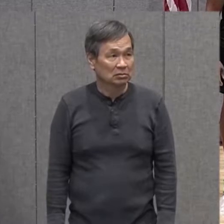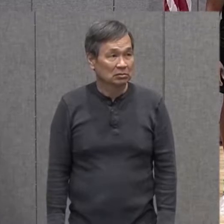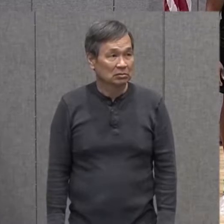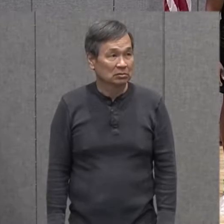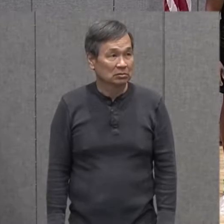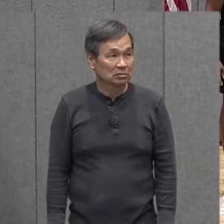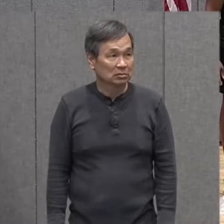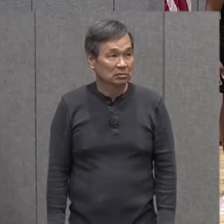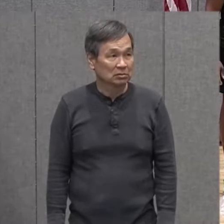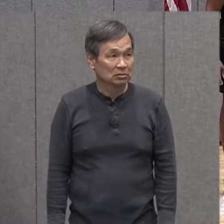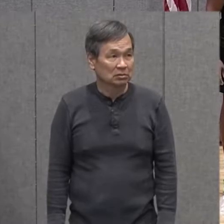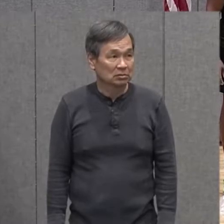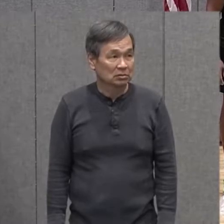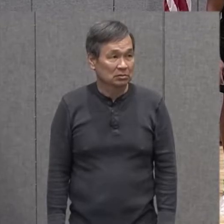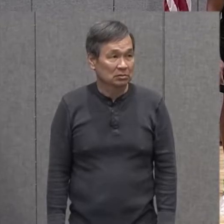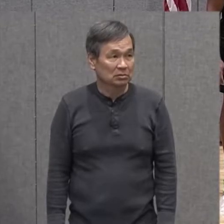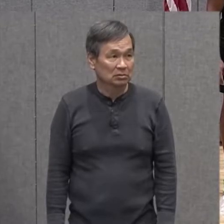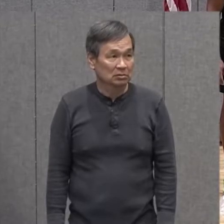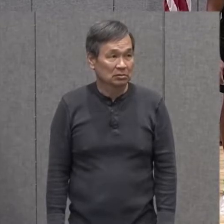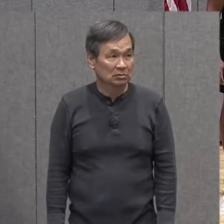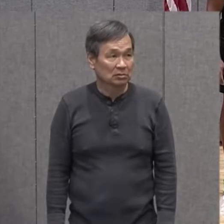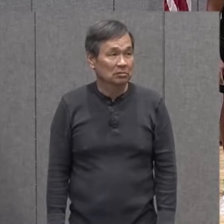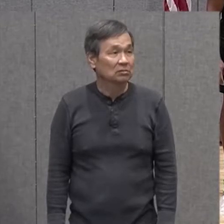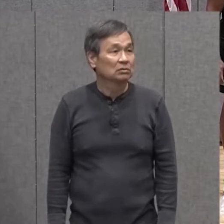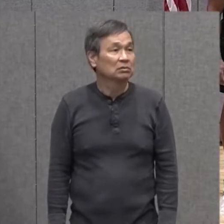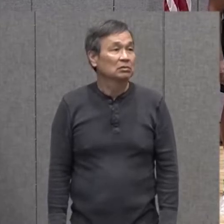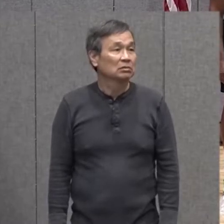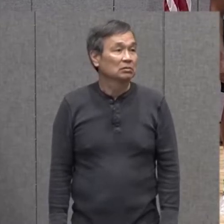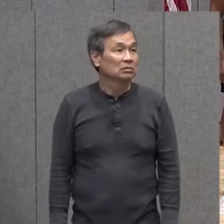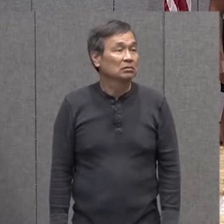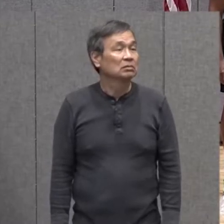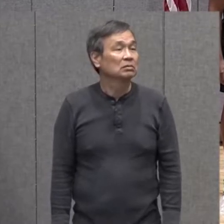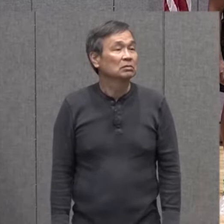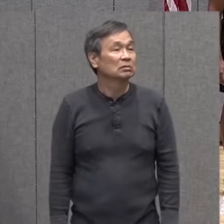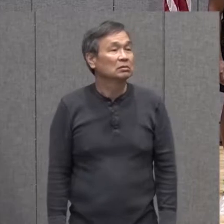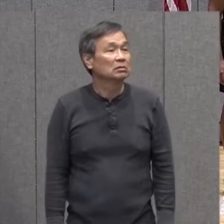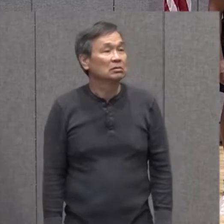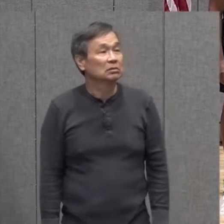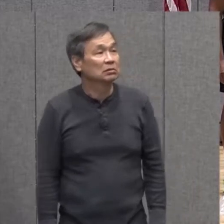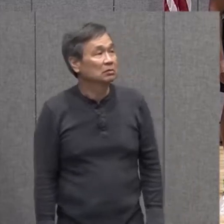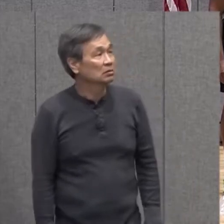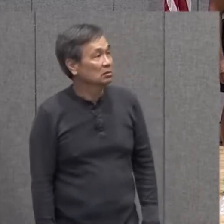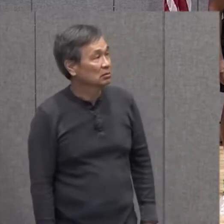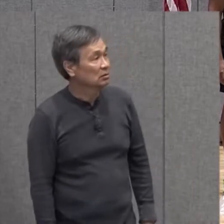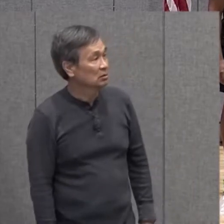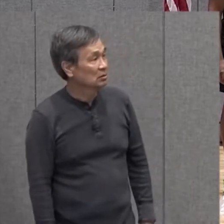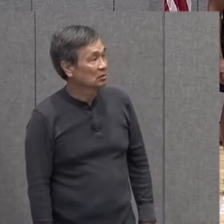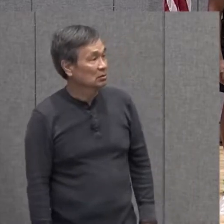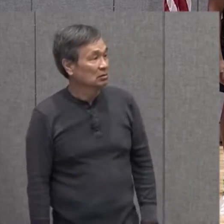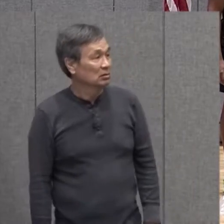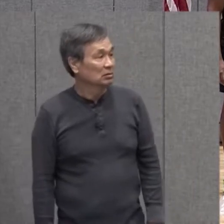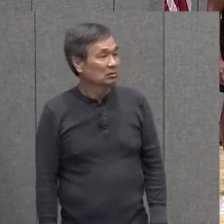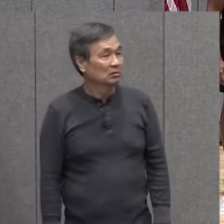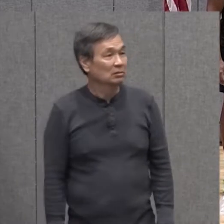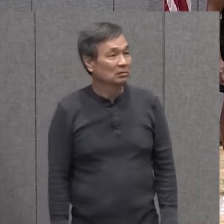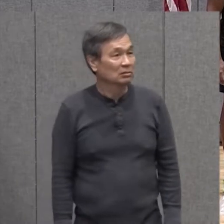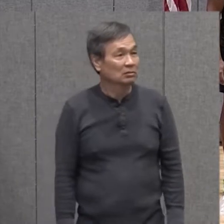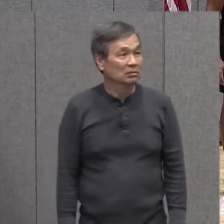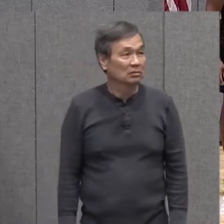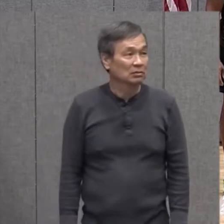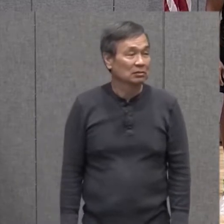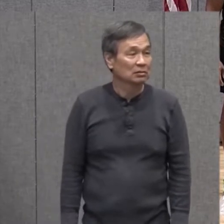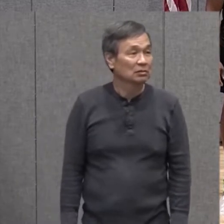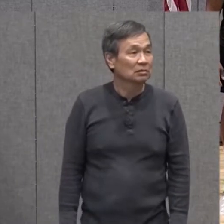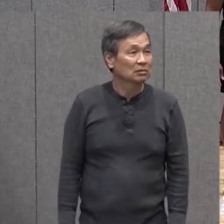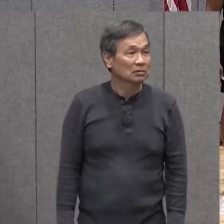empezar siempre con mi mano favorita. Voy a agarrar una bolsa, la tiro en el aire y mientras que está en el aire, me agacho para